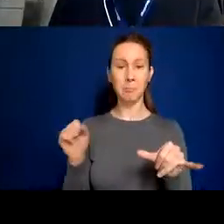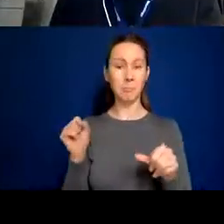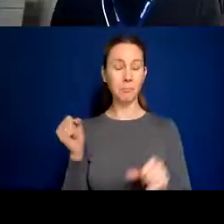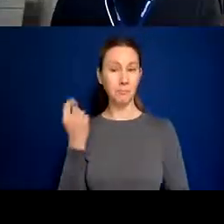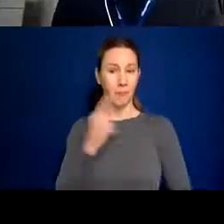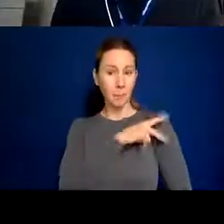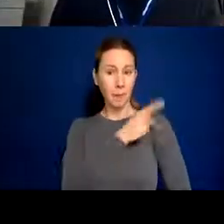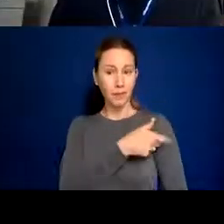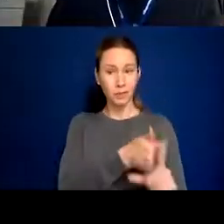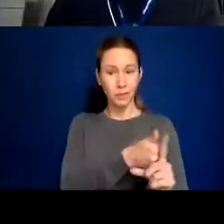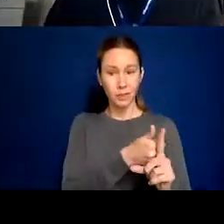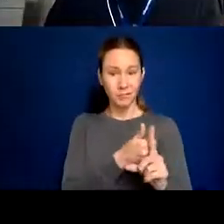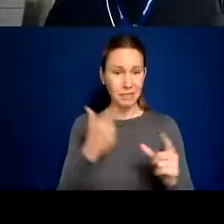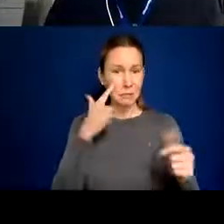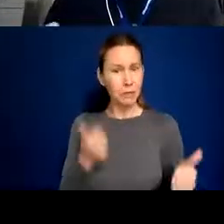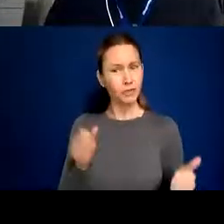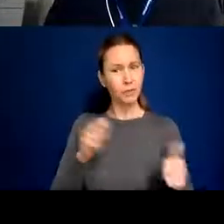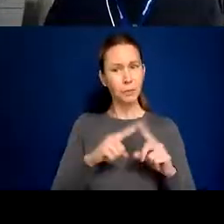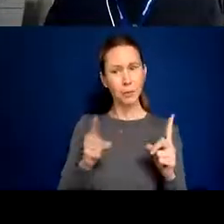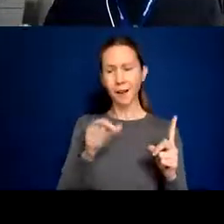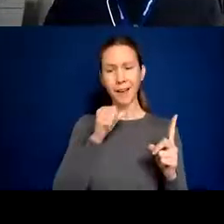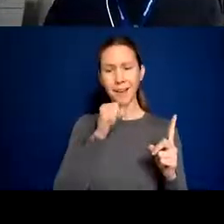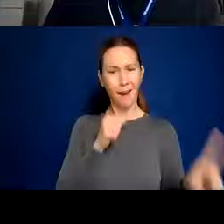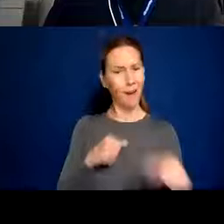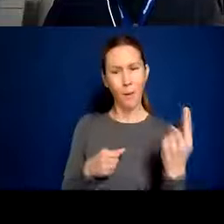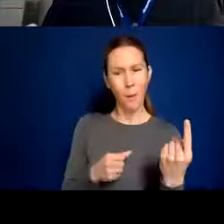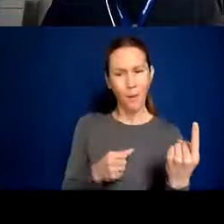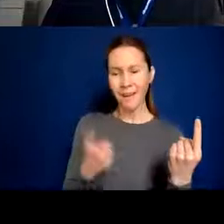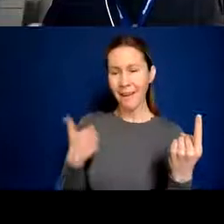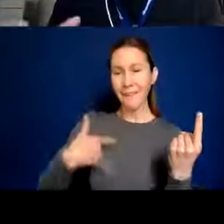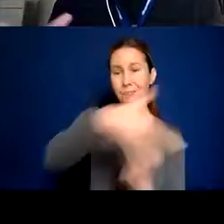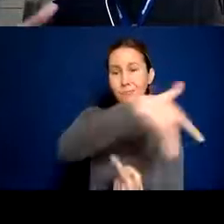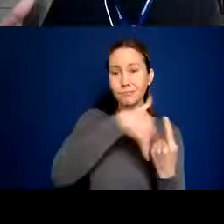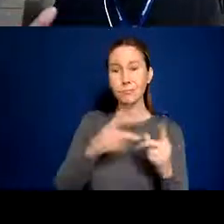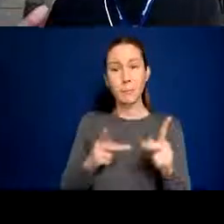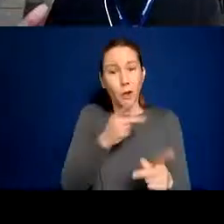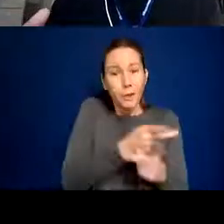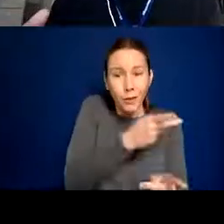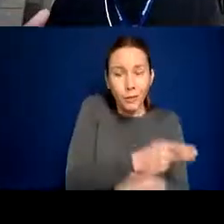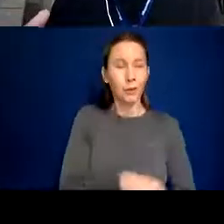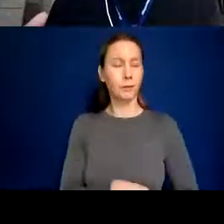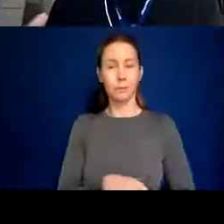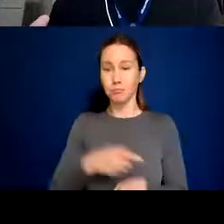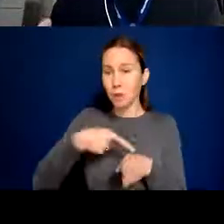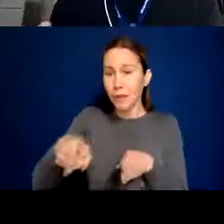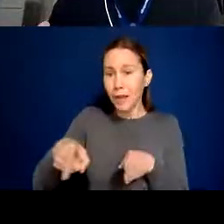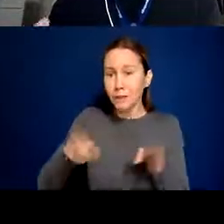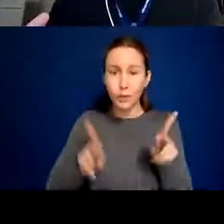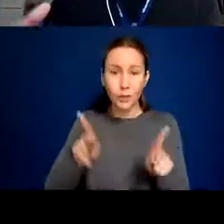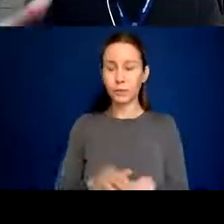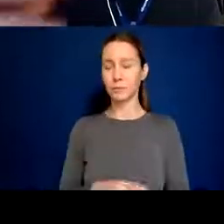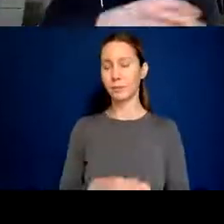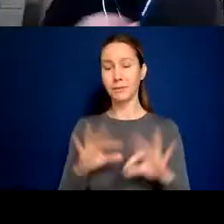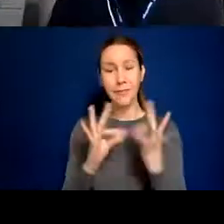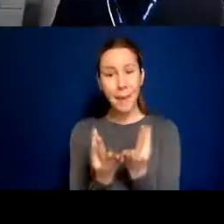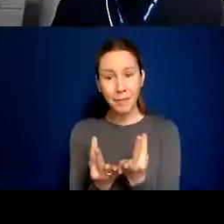dementia is not isolated, but is surrounded by caregivers, professional, or could be the family. And